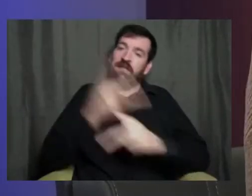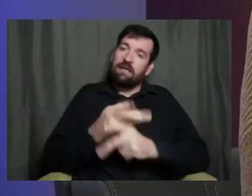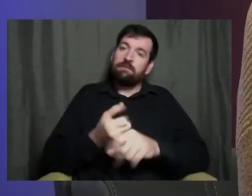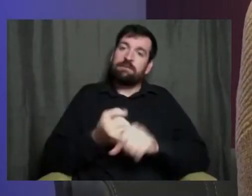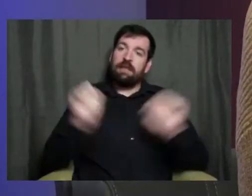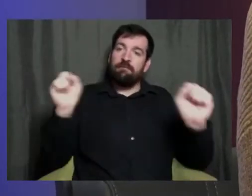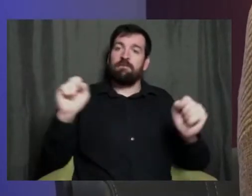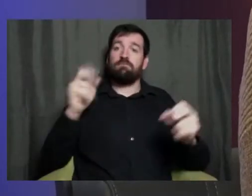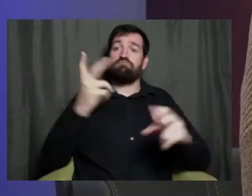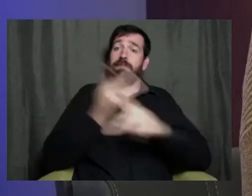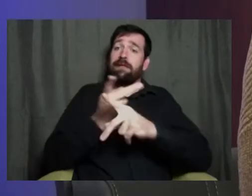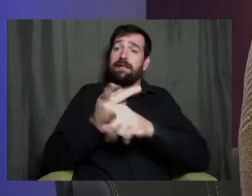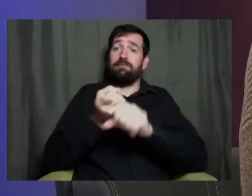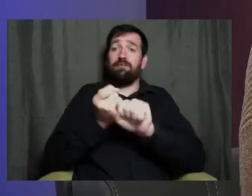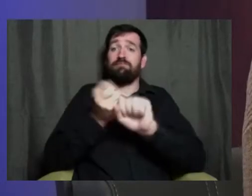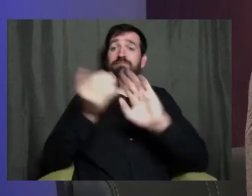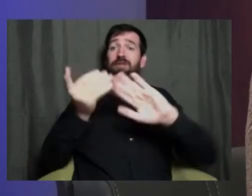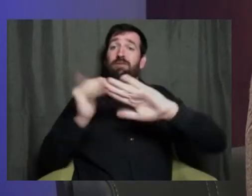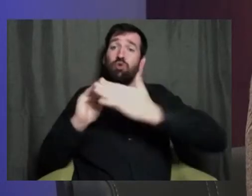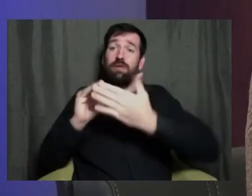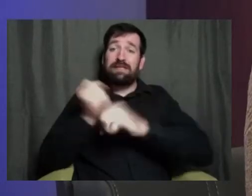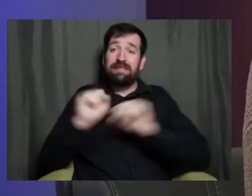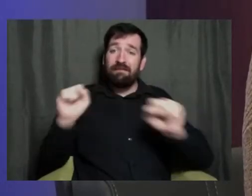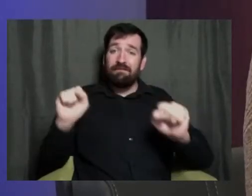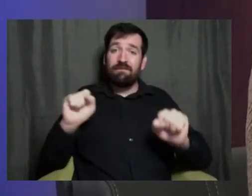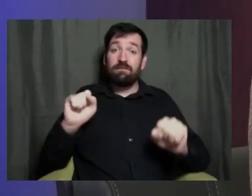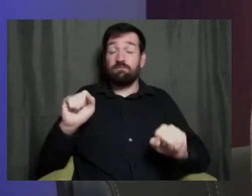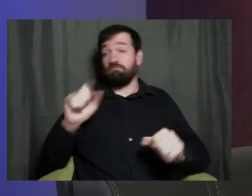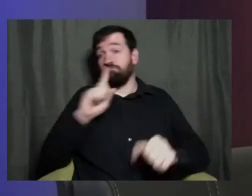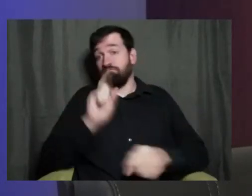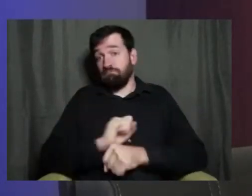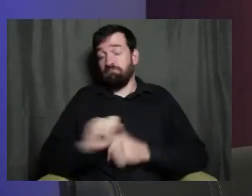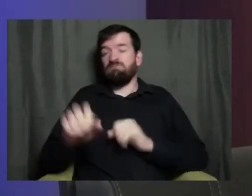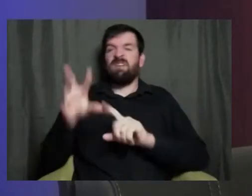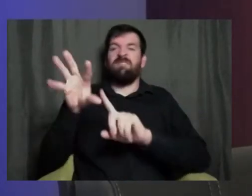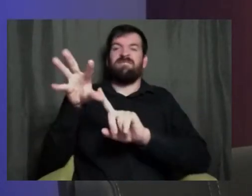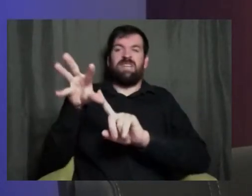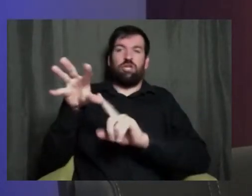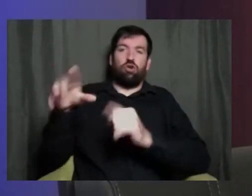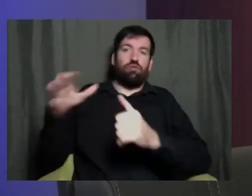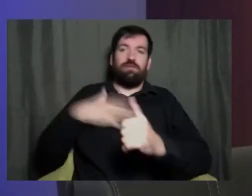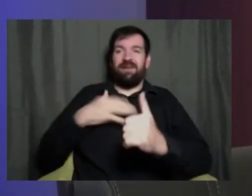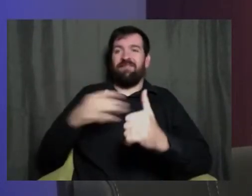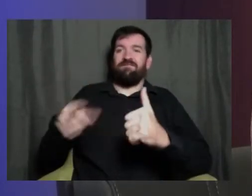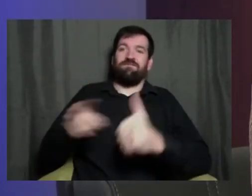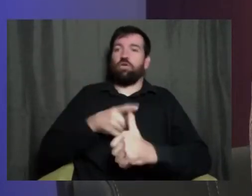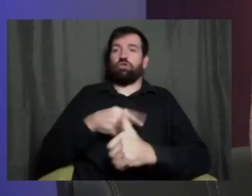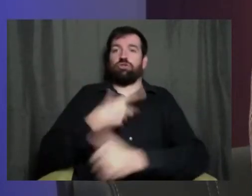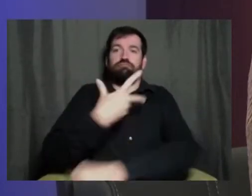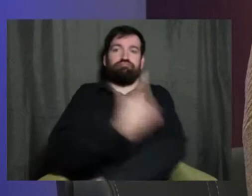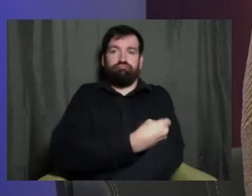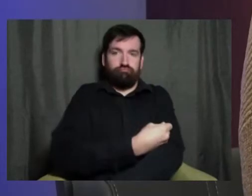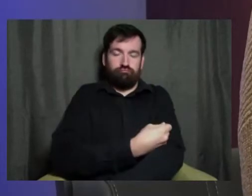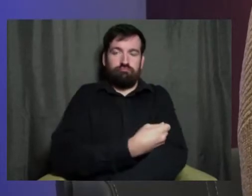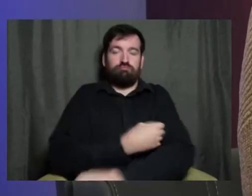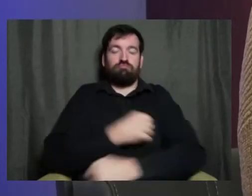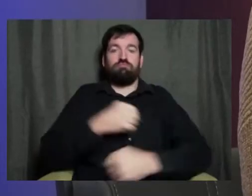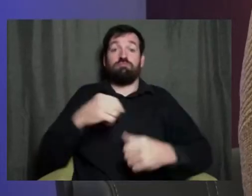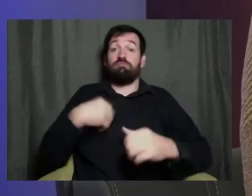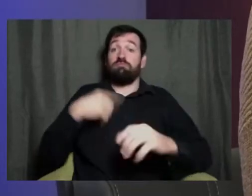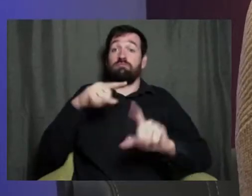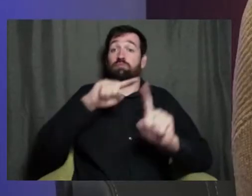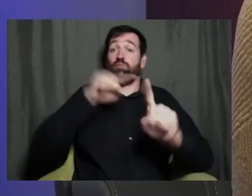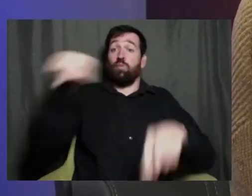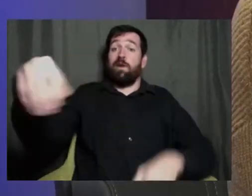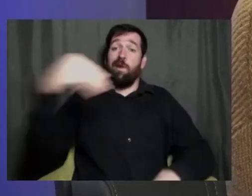community safe. As a matter of fact, I actually videoed my first vaccination of the COVID vaccine and went home and showed my kids my video of